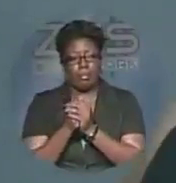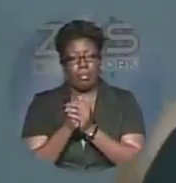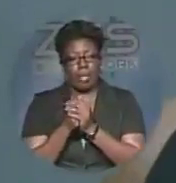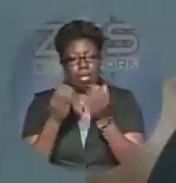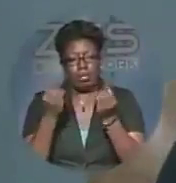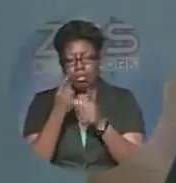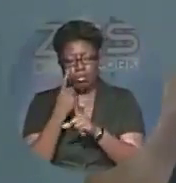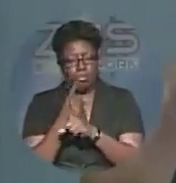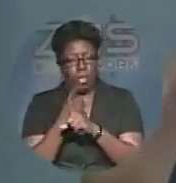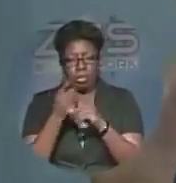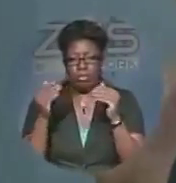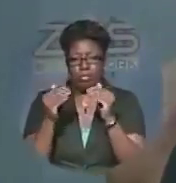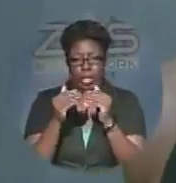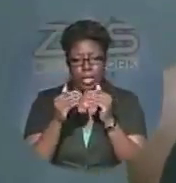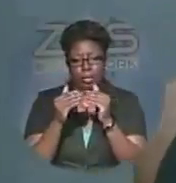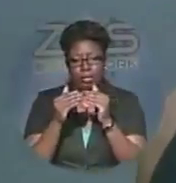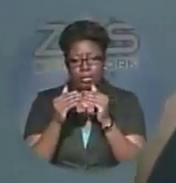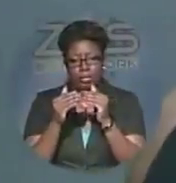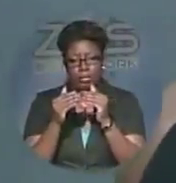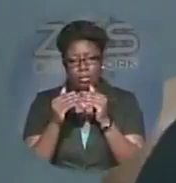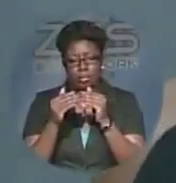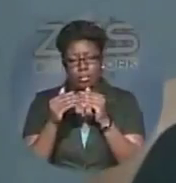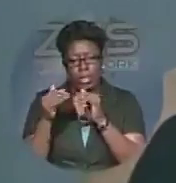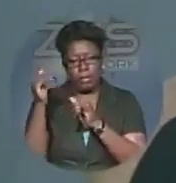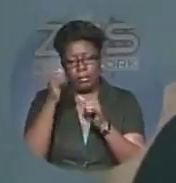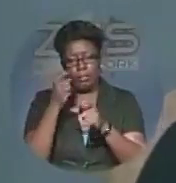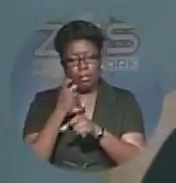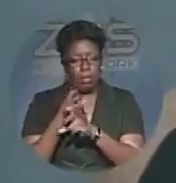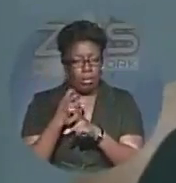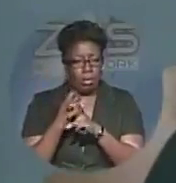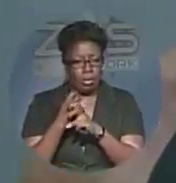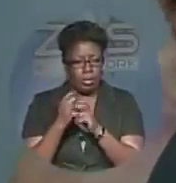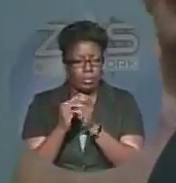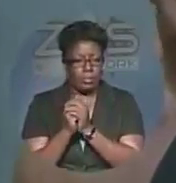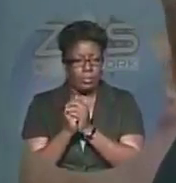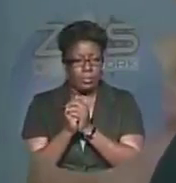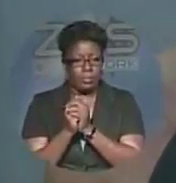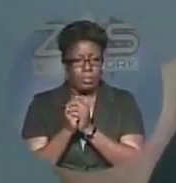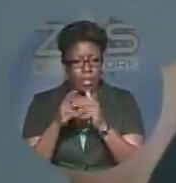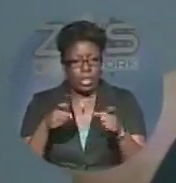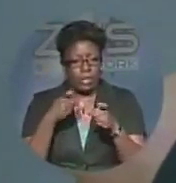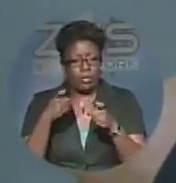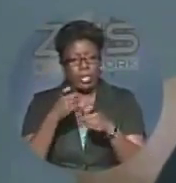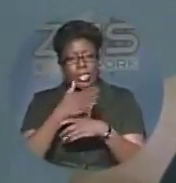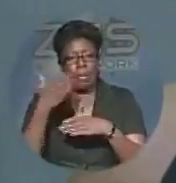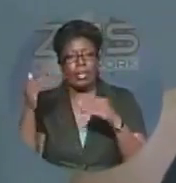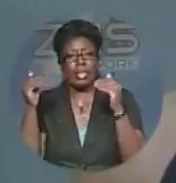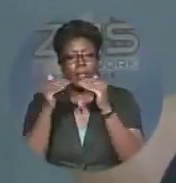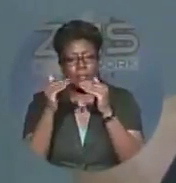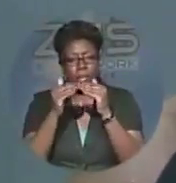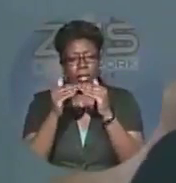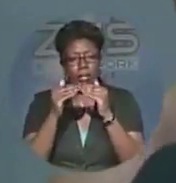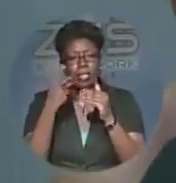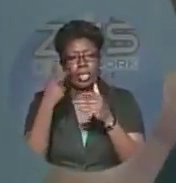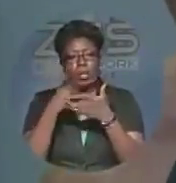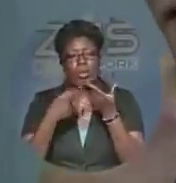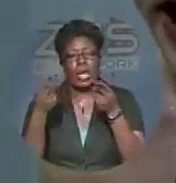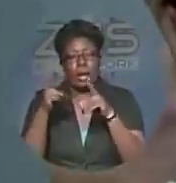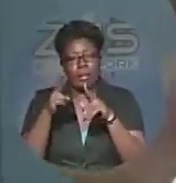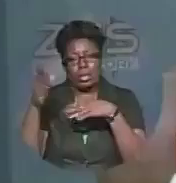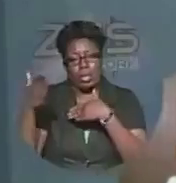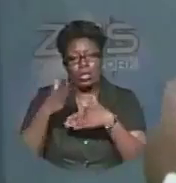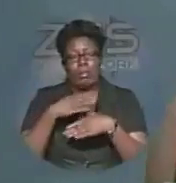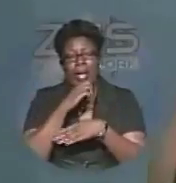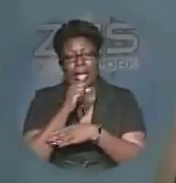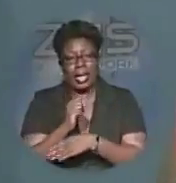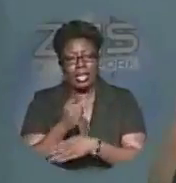nothing fair. So as long as they give me this, it's hard. You know, I know what they're doing. They're building the guys up. But give me something fair, then what would happen? Get someone close to my